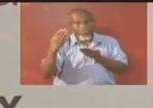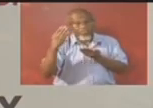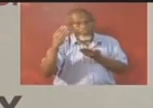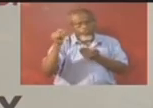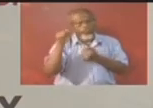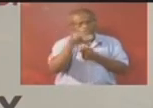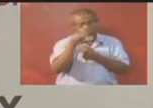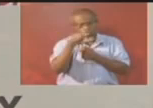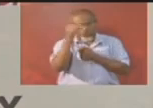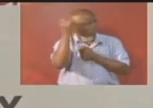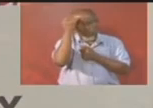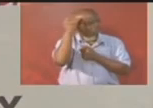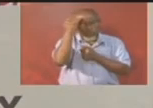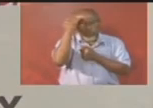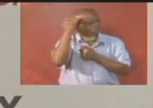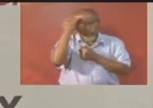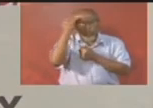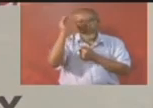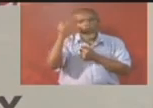that there are active